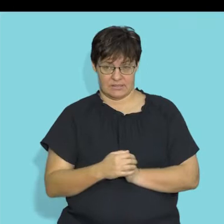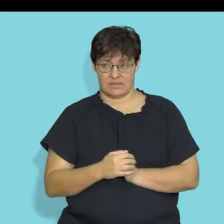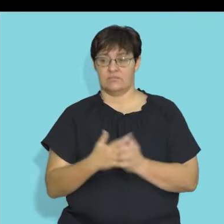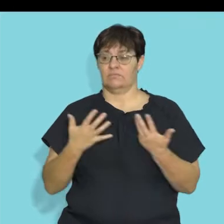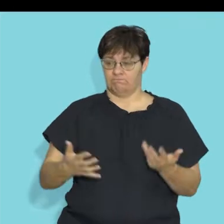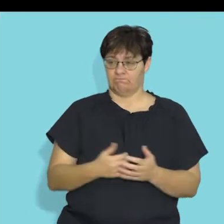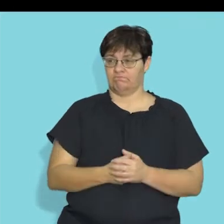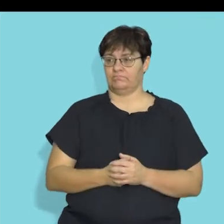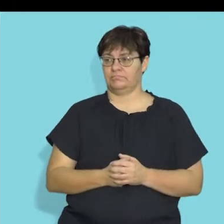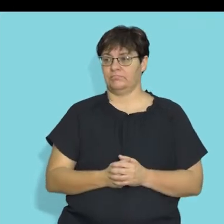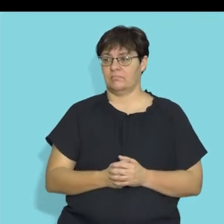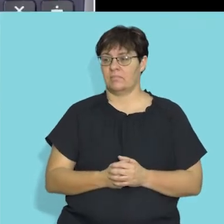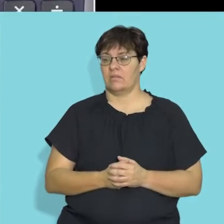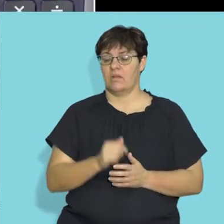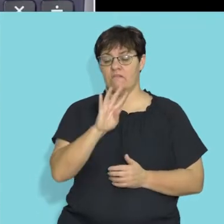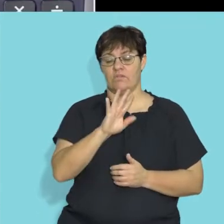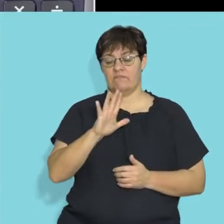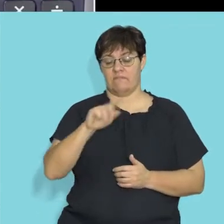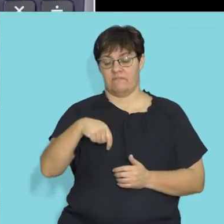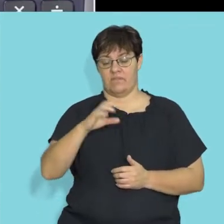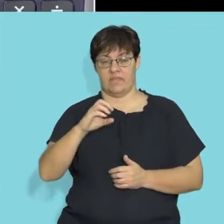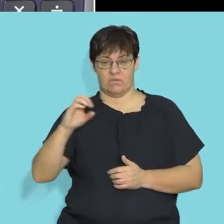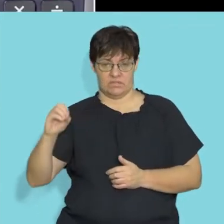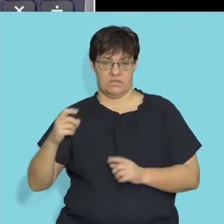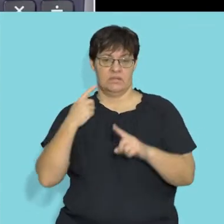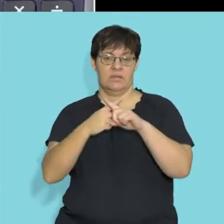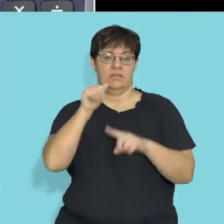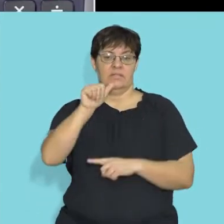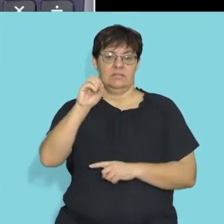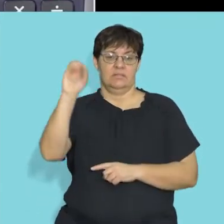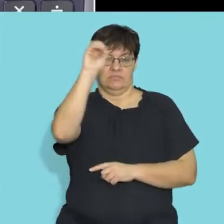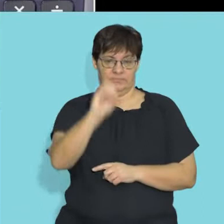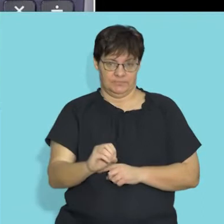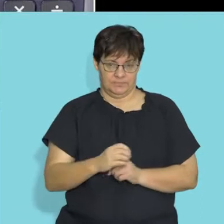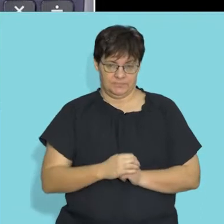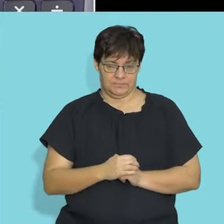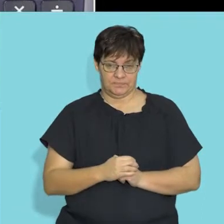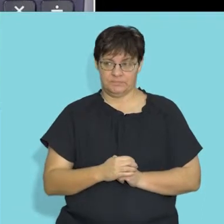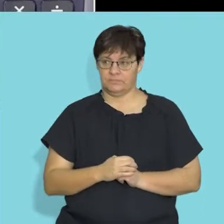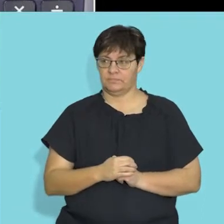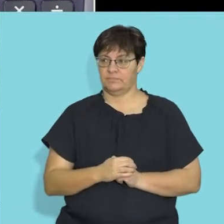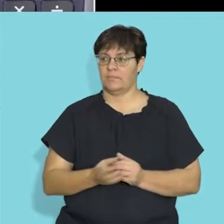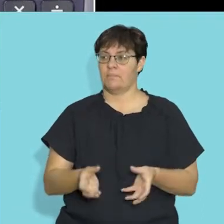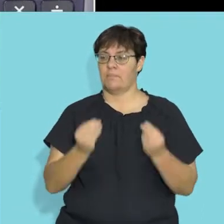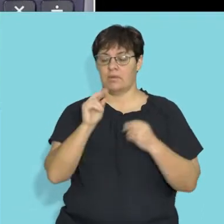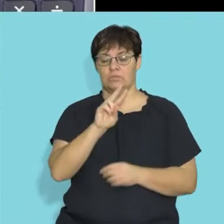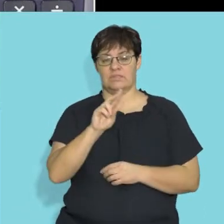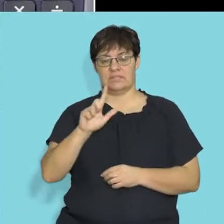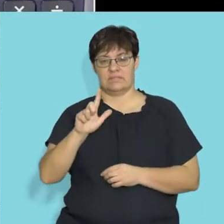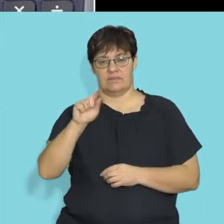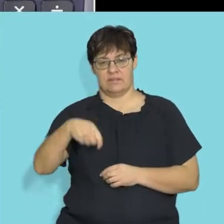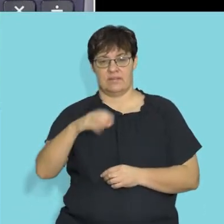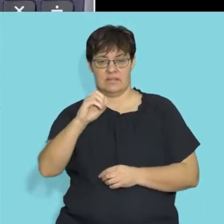60%. So obviously, if you take 45,000 times your 60%, here we go, and there we